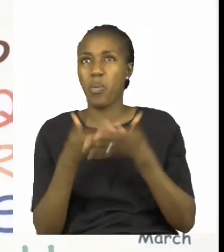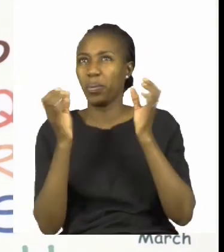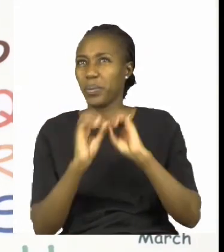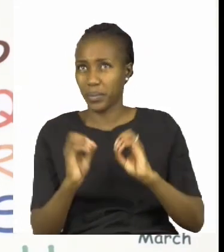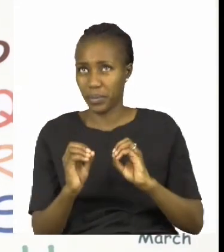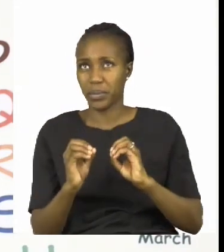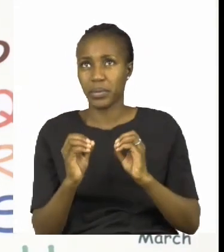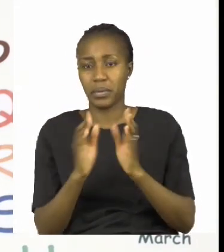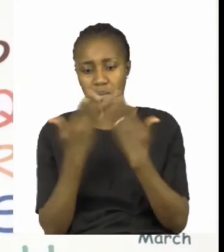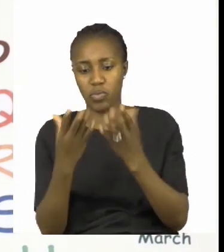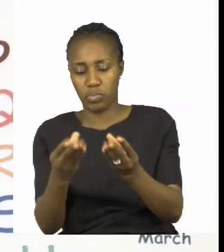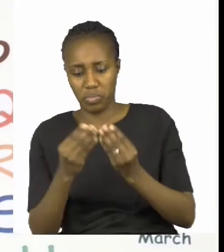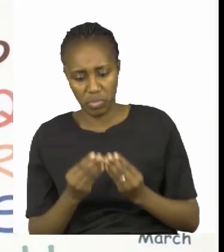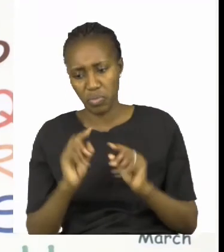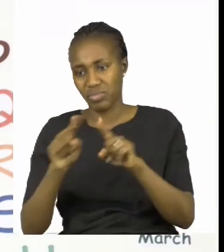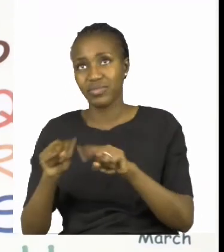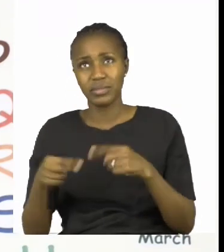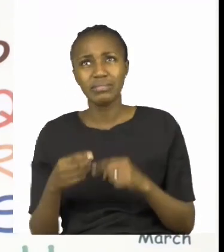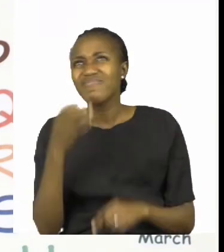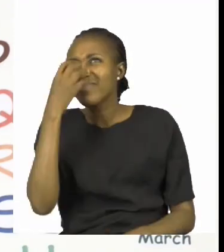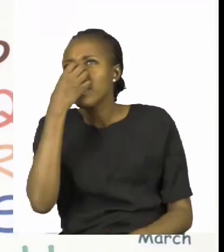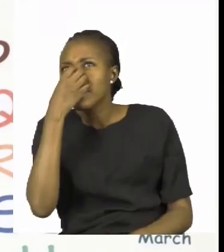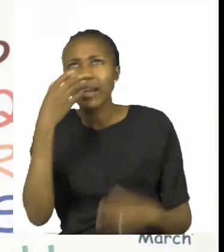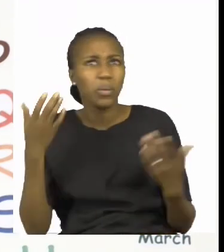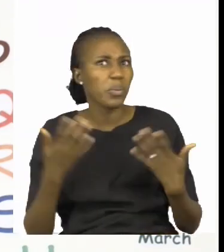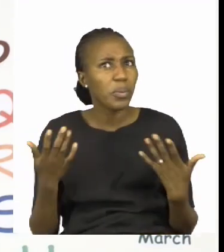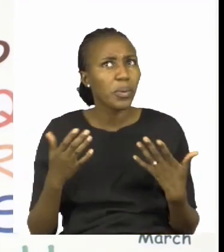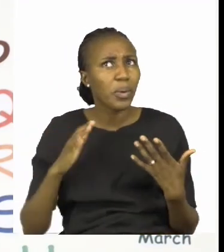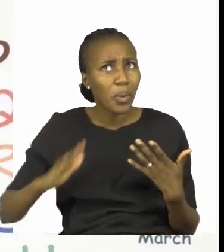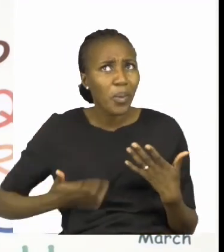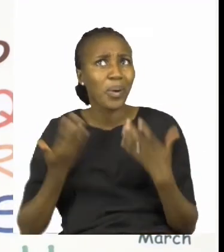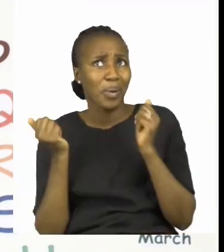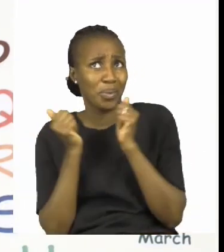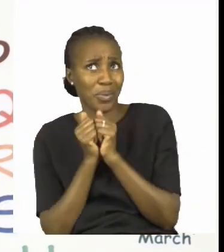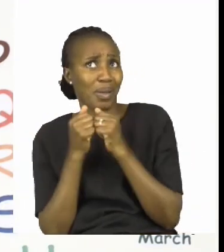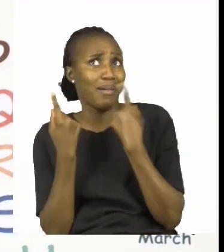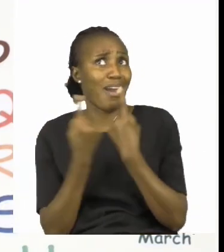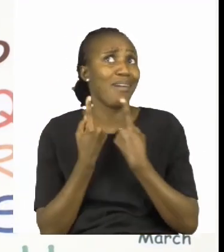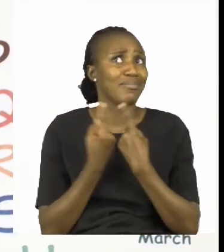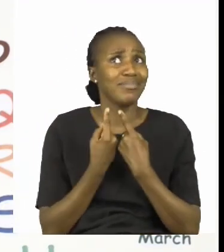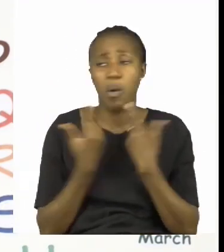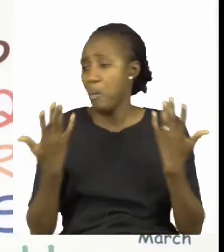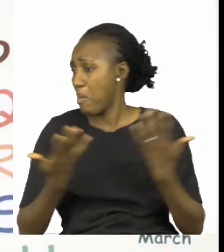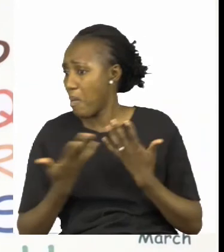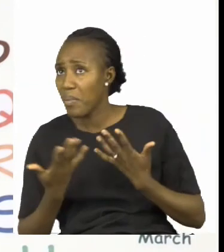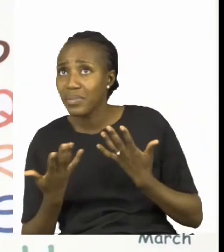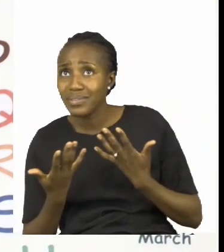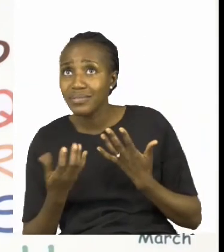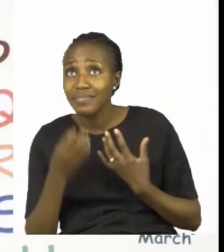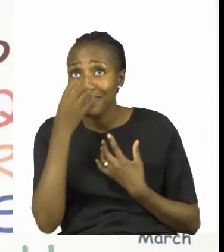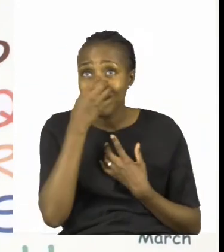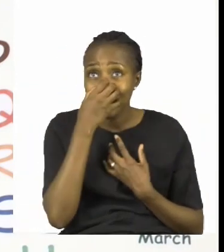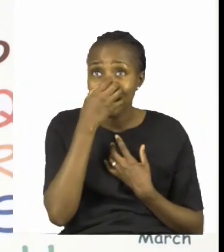else. I wonder where Zoshi is today. He said he wants to go outside and go to the park, so I want to go with him.